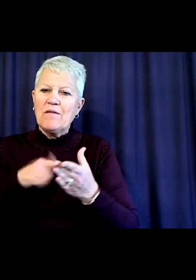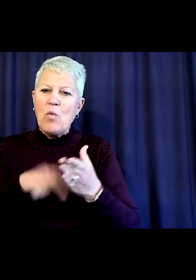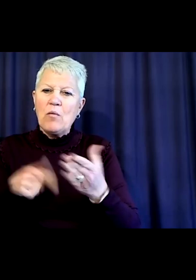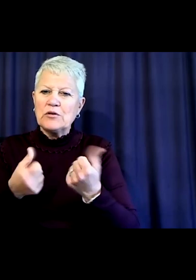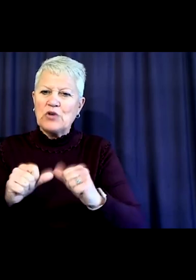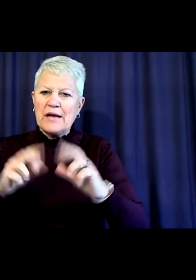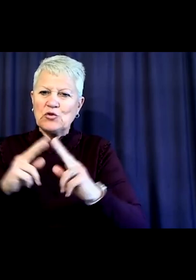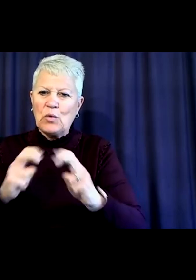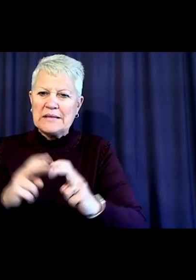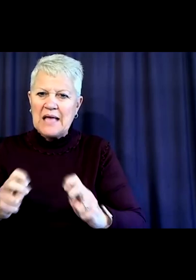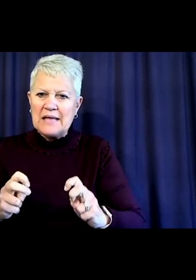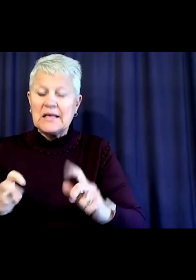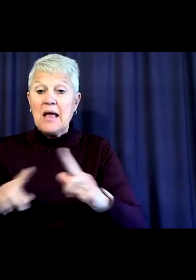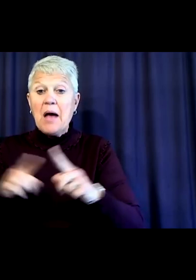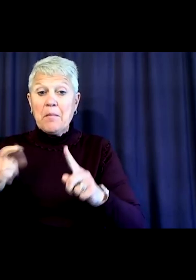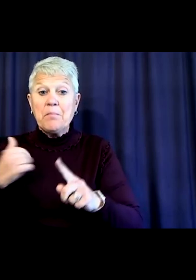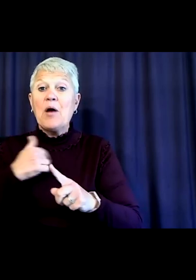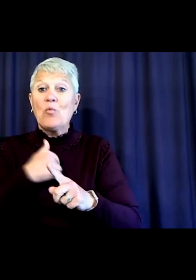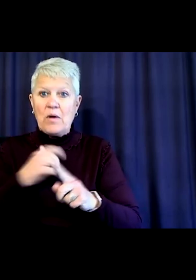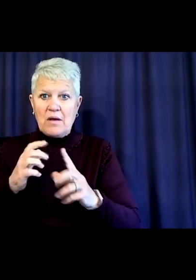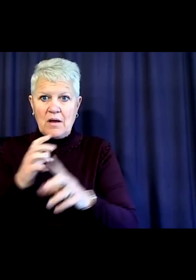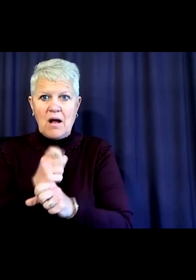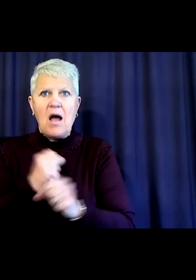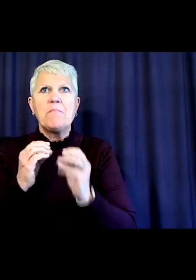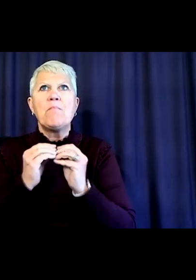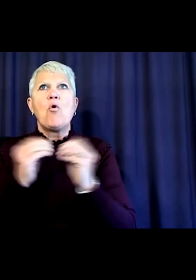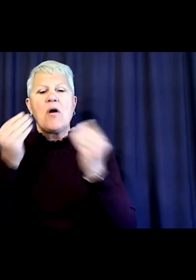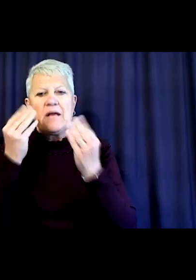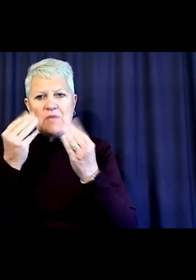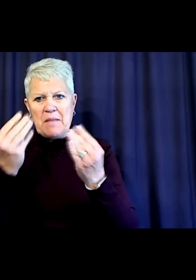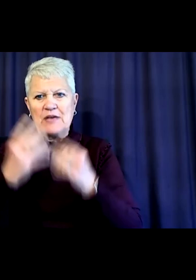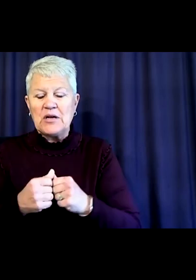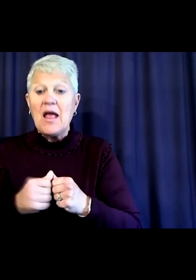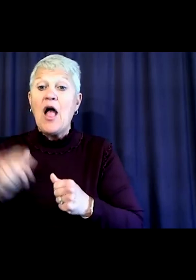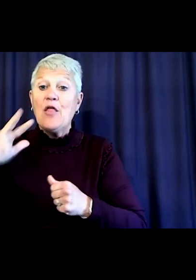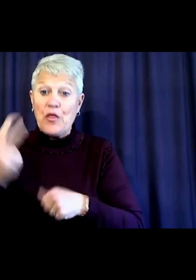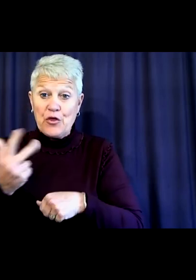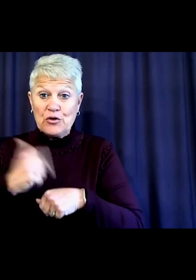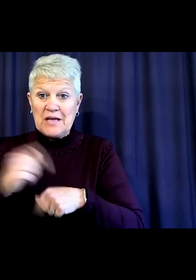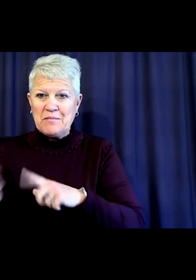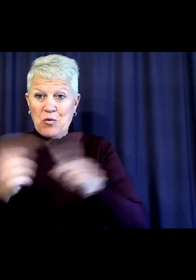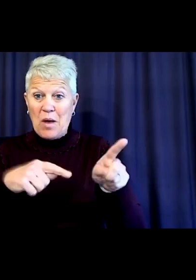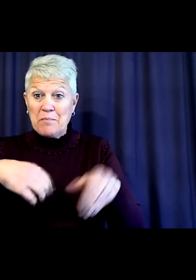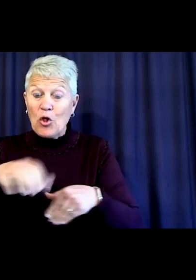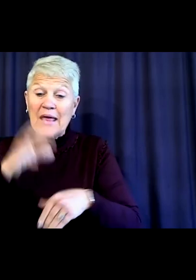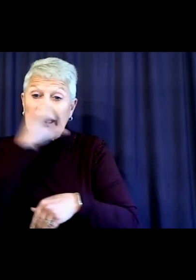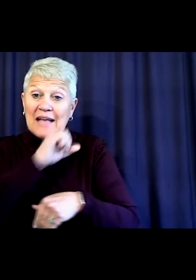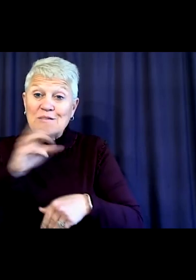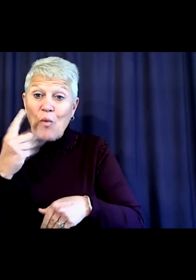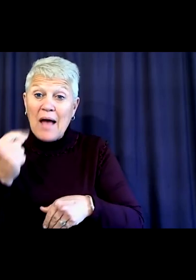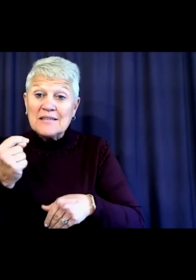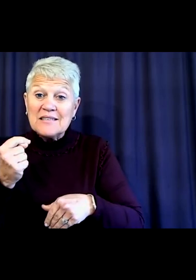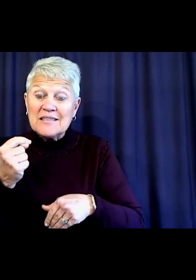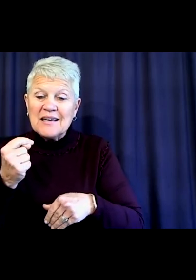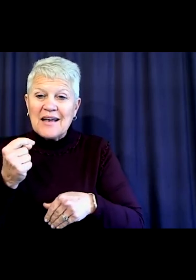assess, but we got way much more information. So the third time he went bowling, guess what? The pieces of the puzzles